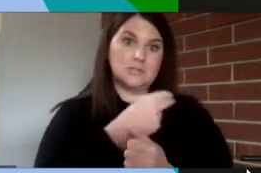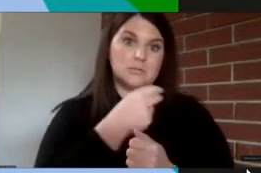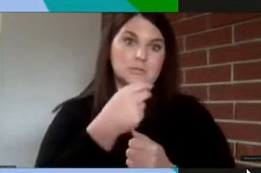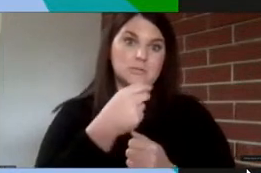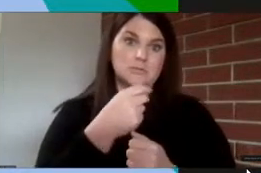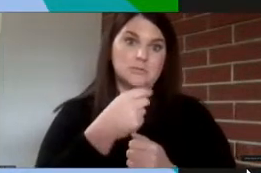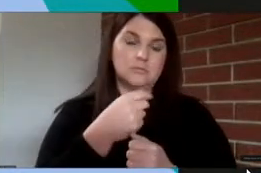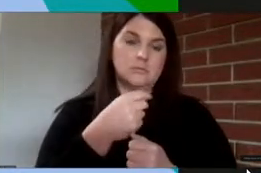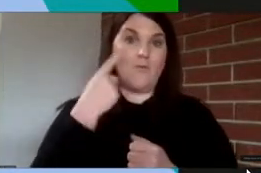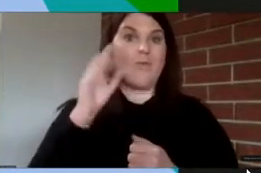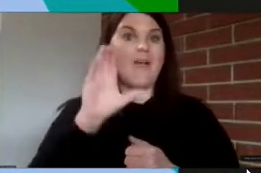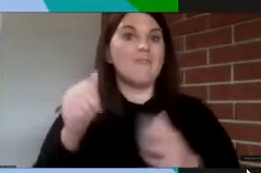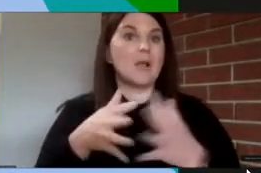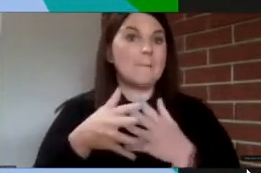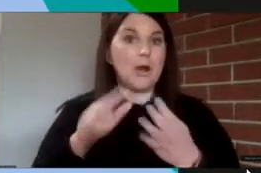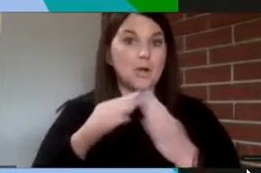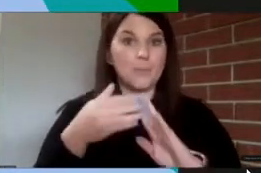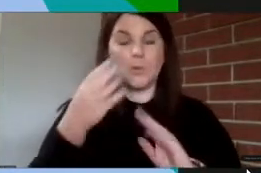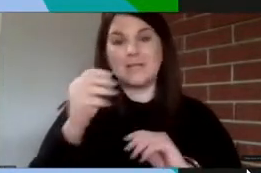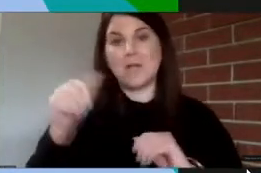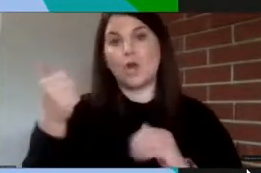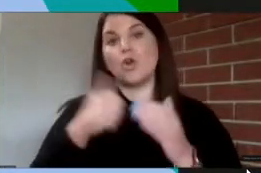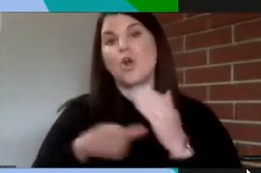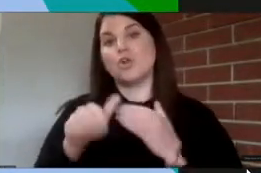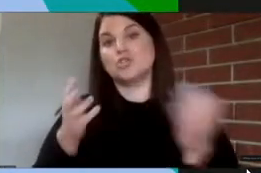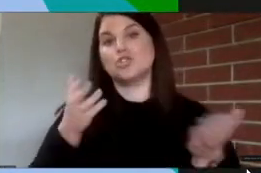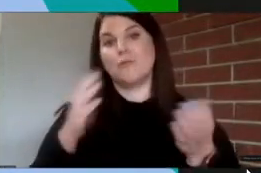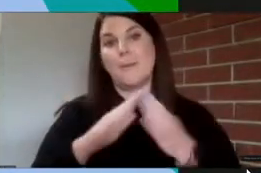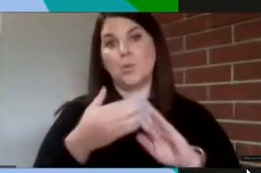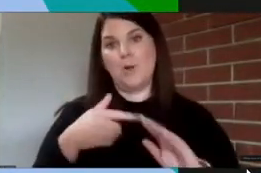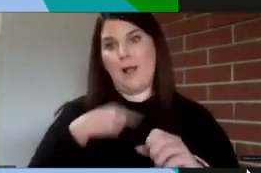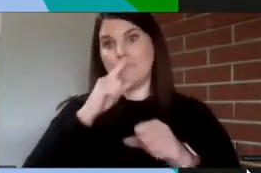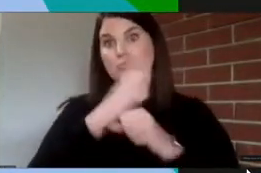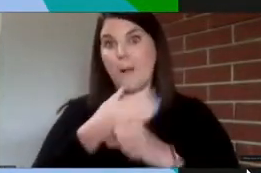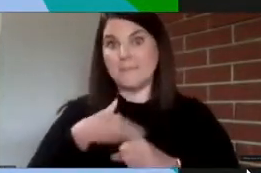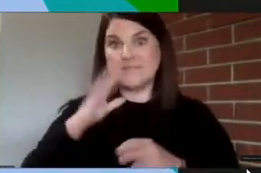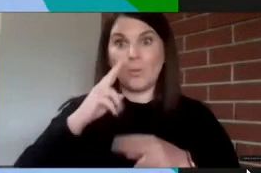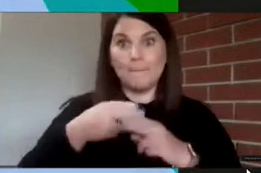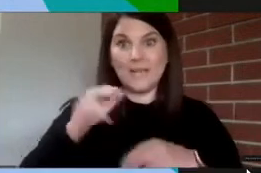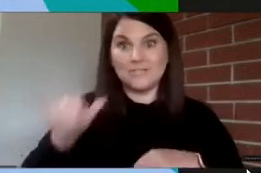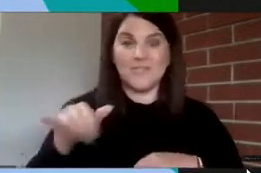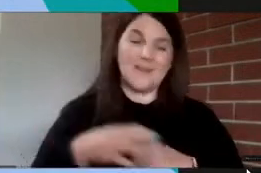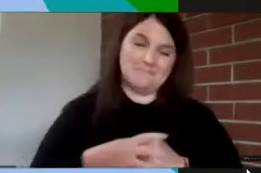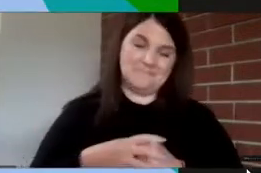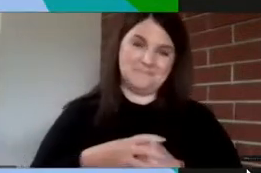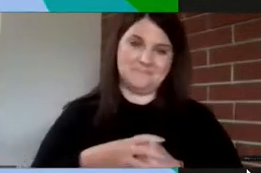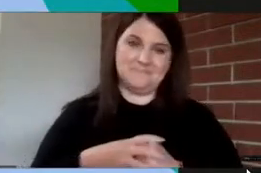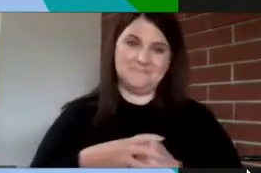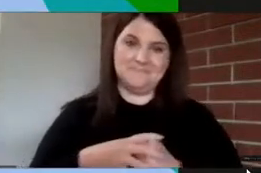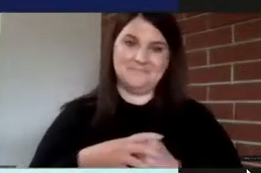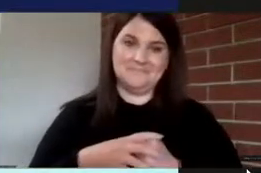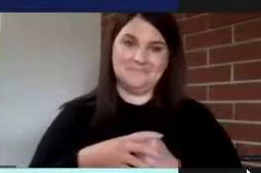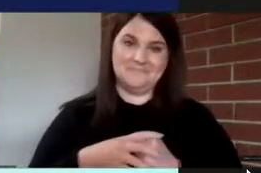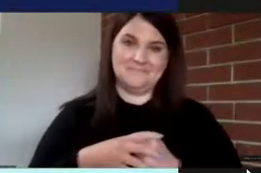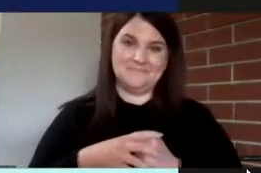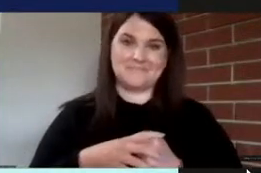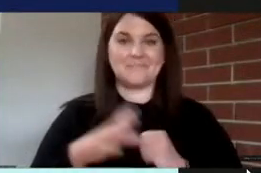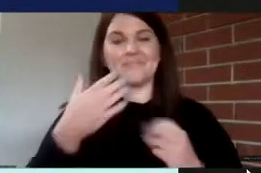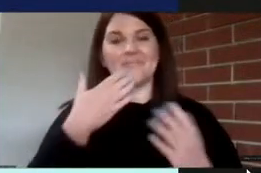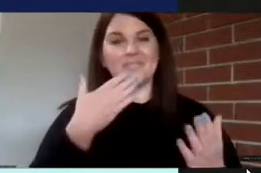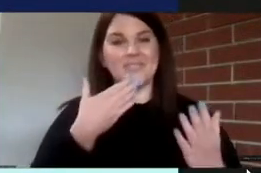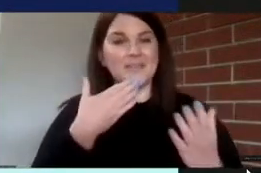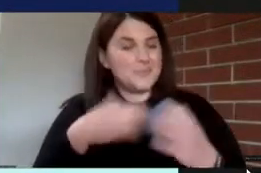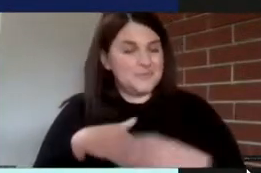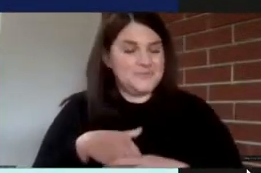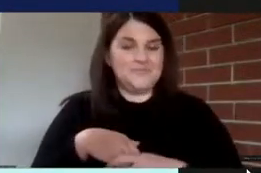the African-American community and other underserved communities. So I promised I would mention it, and there you go. Thank you so much,